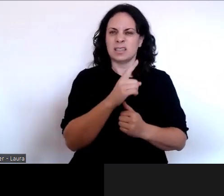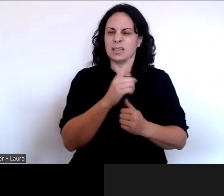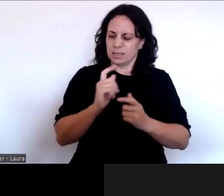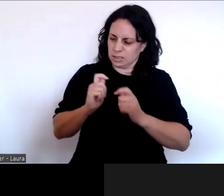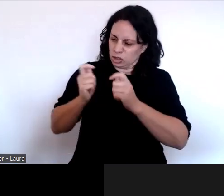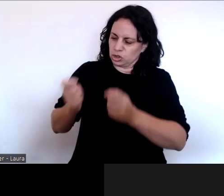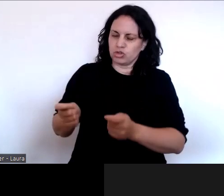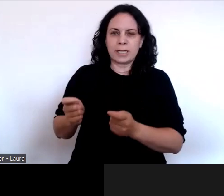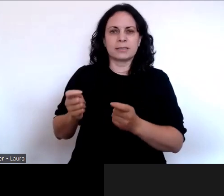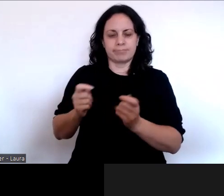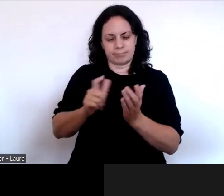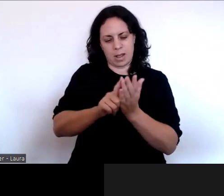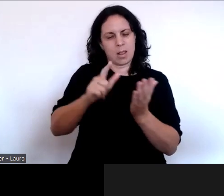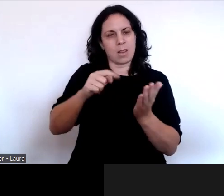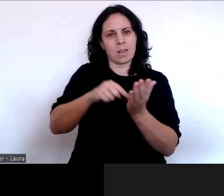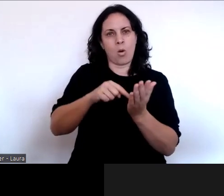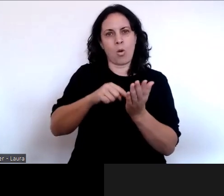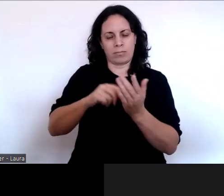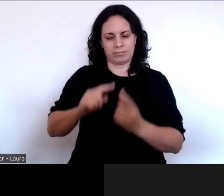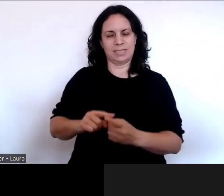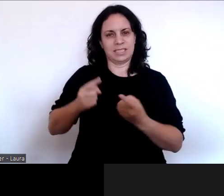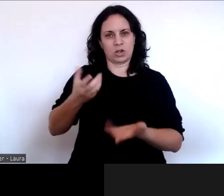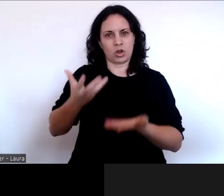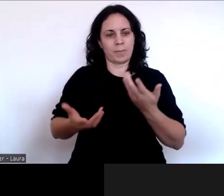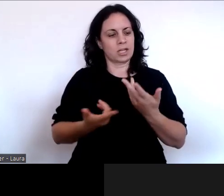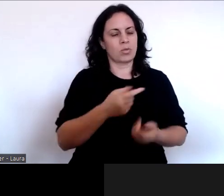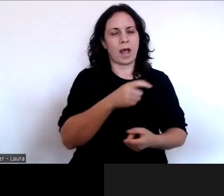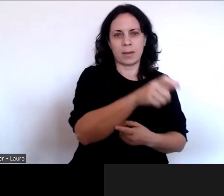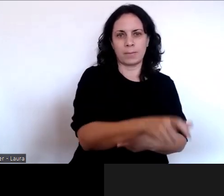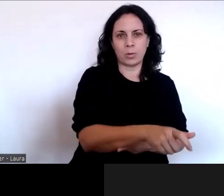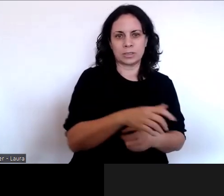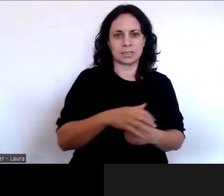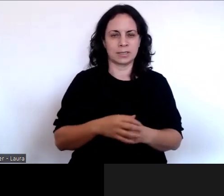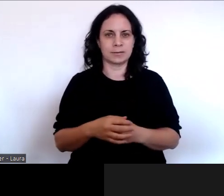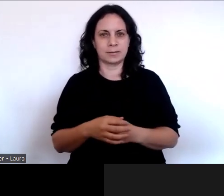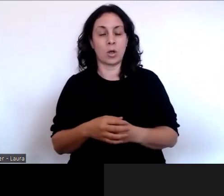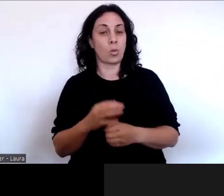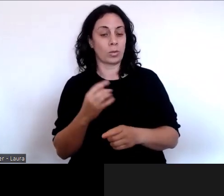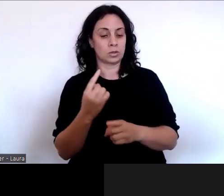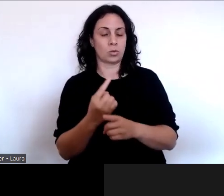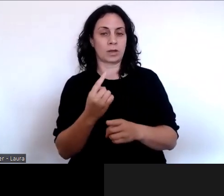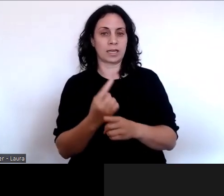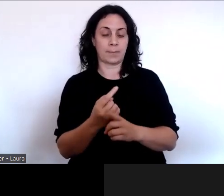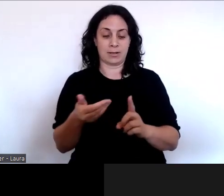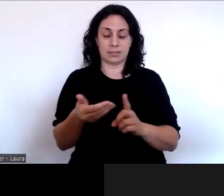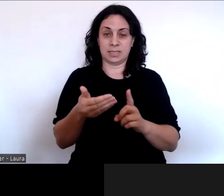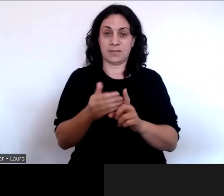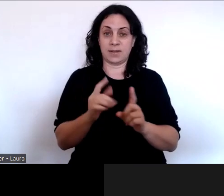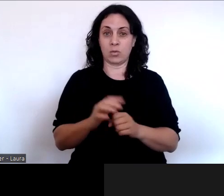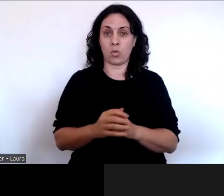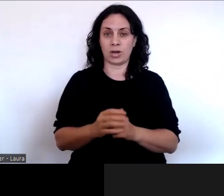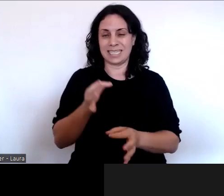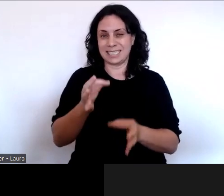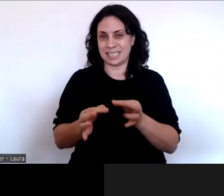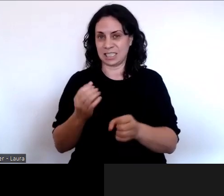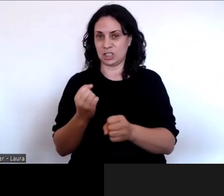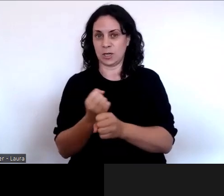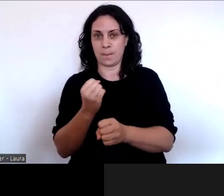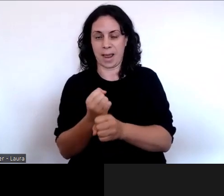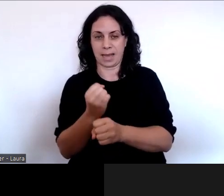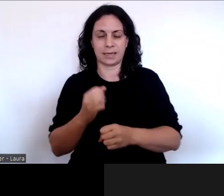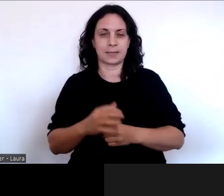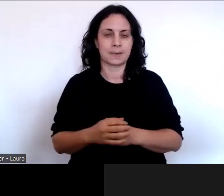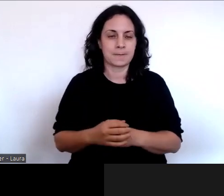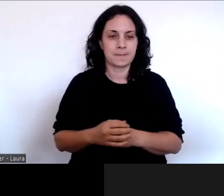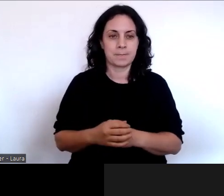person's and this is based on the concept of decision making capacity. And if a person is assessed not to